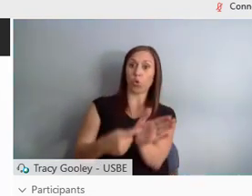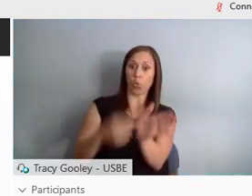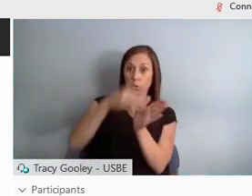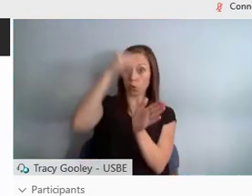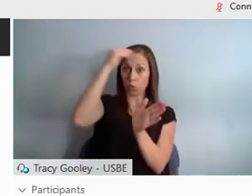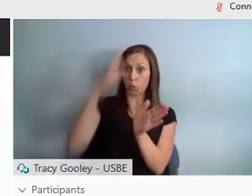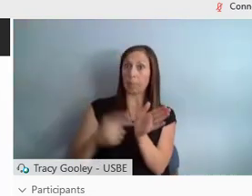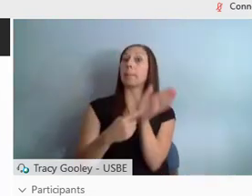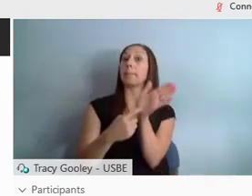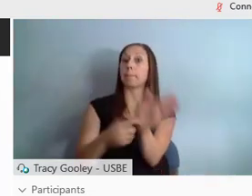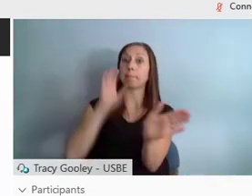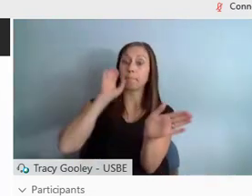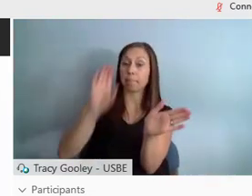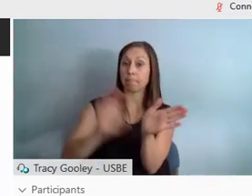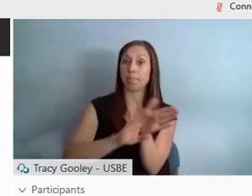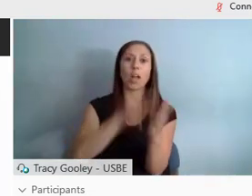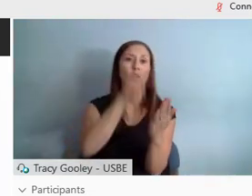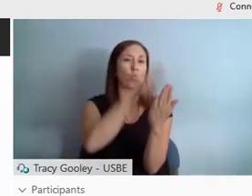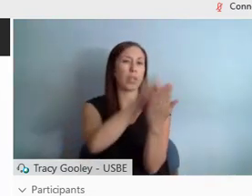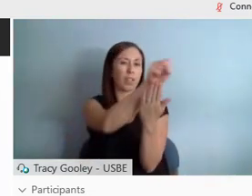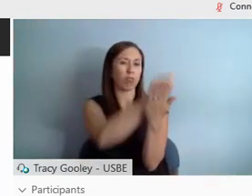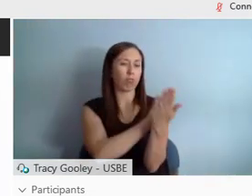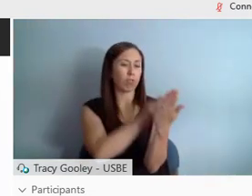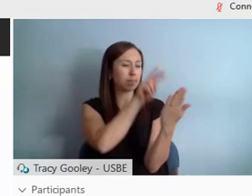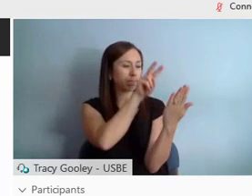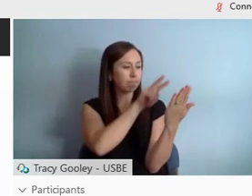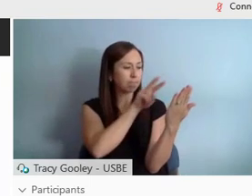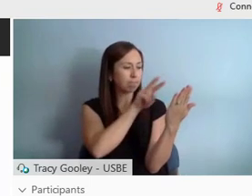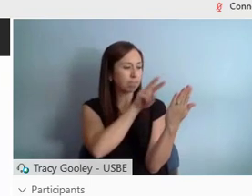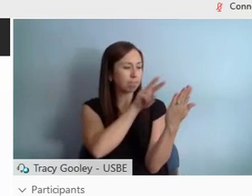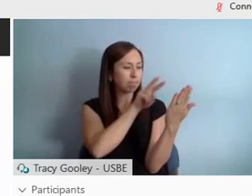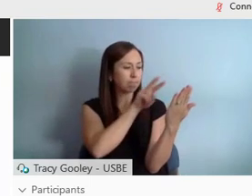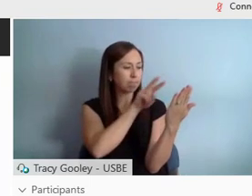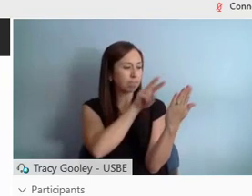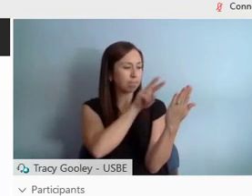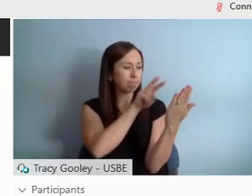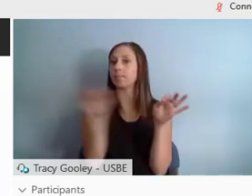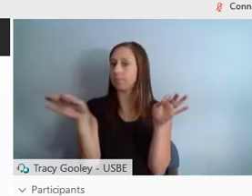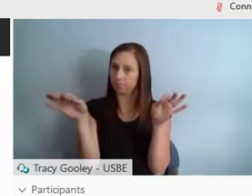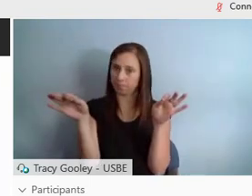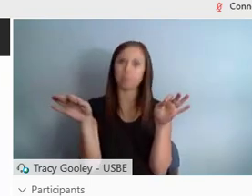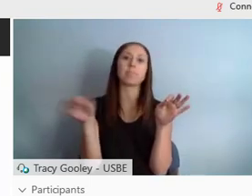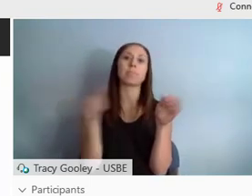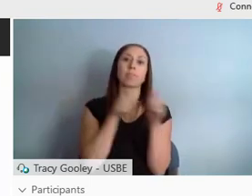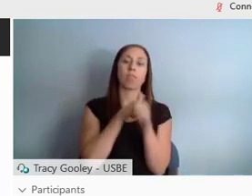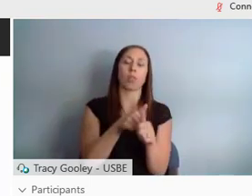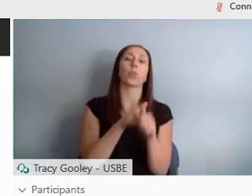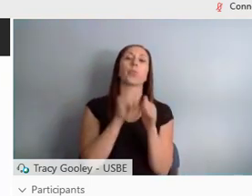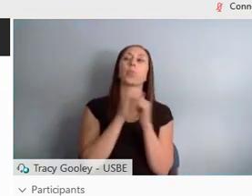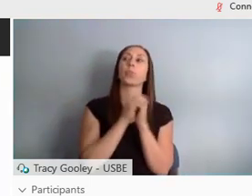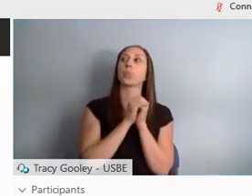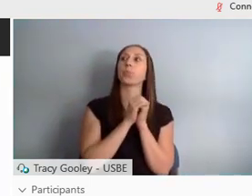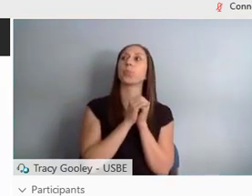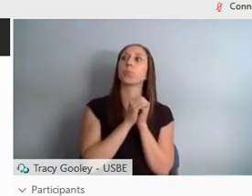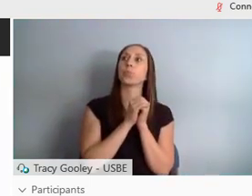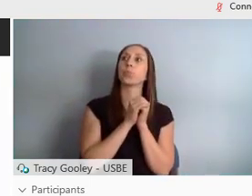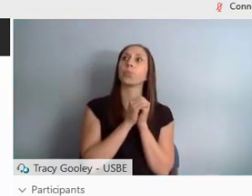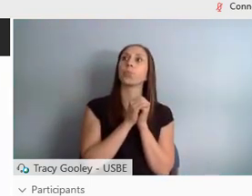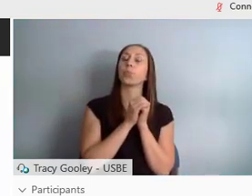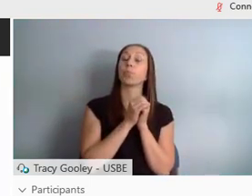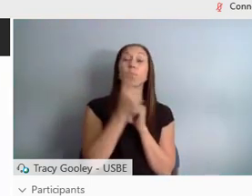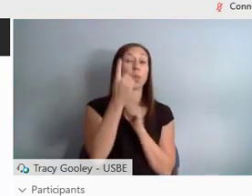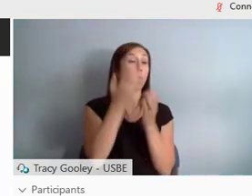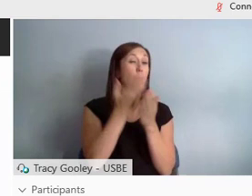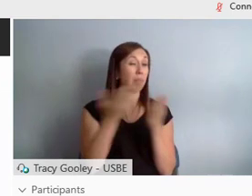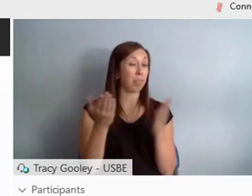front of the student and read the script exactly as it is printed in the test administration manual. One